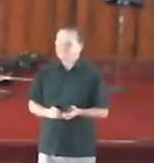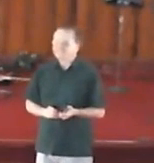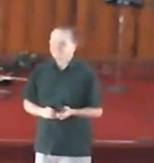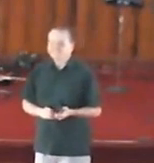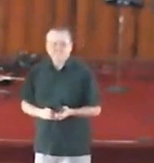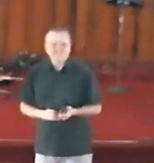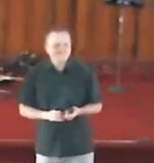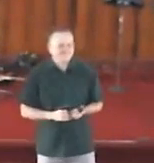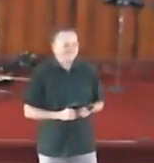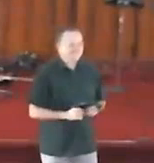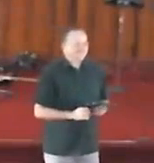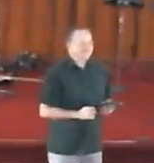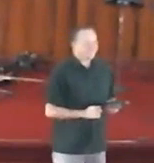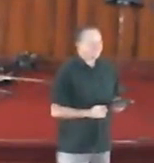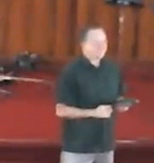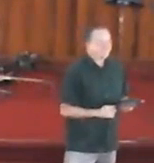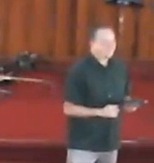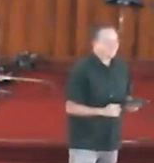answered?